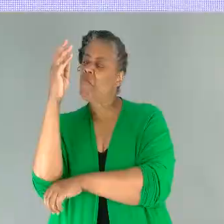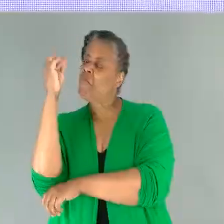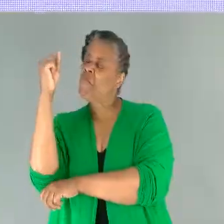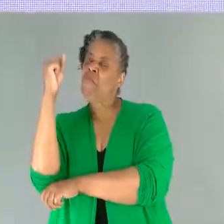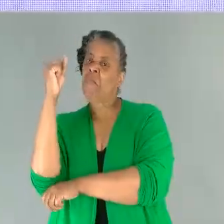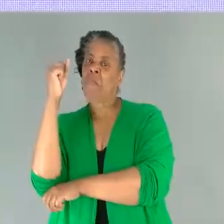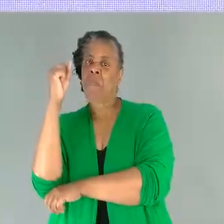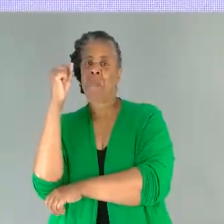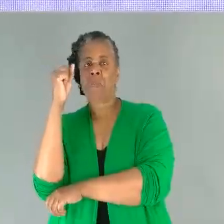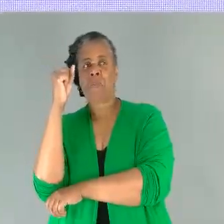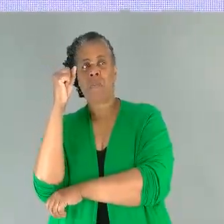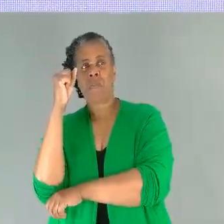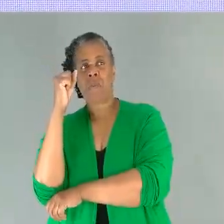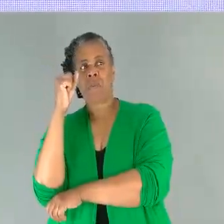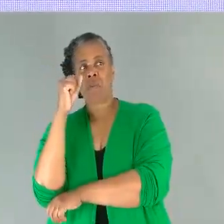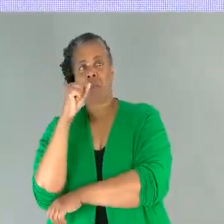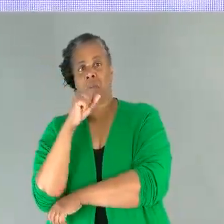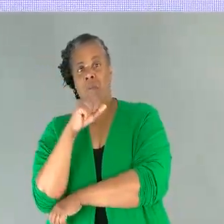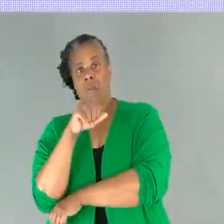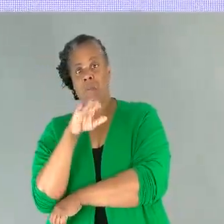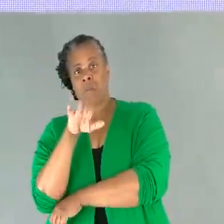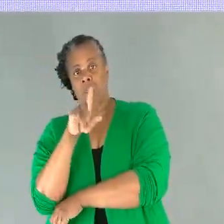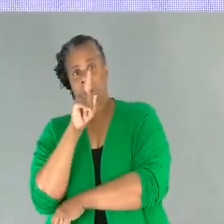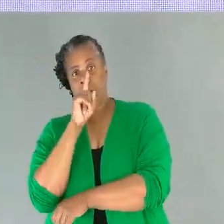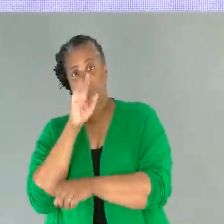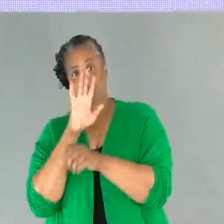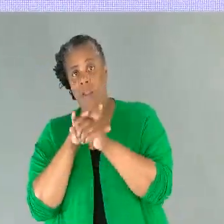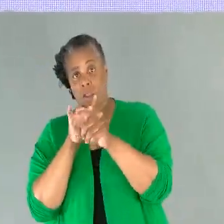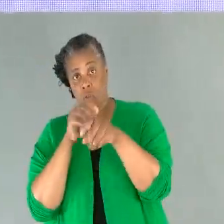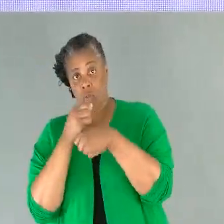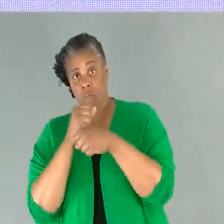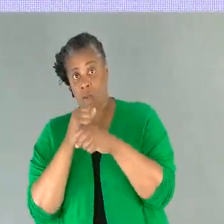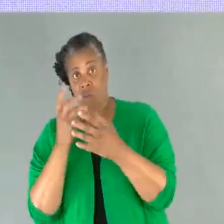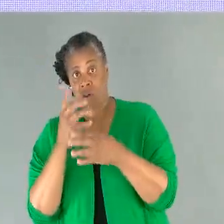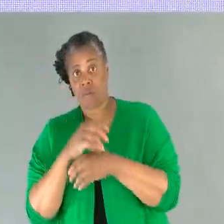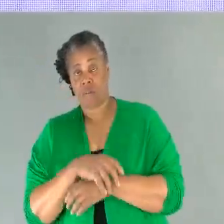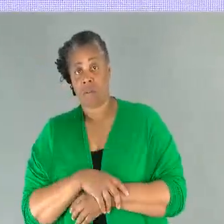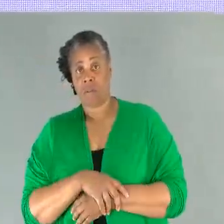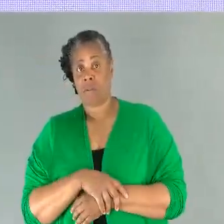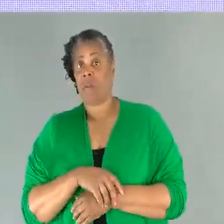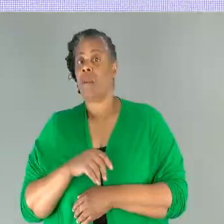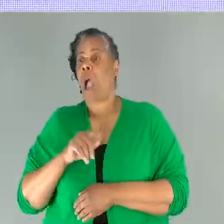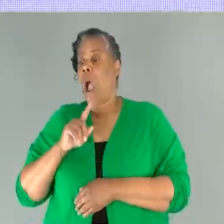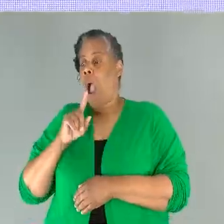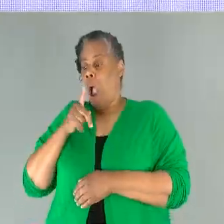What vow have you made? Not a promise,